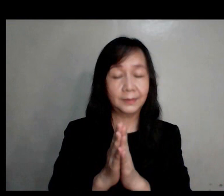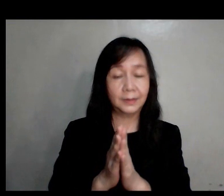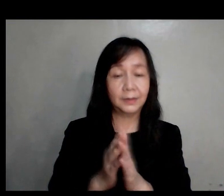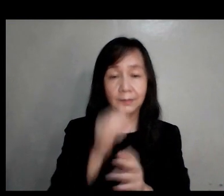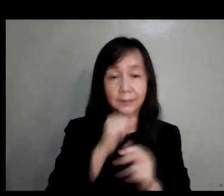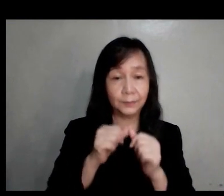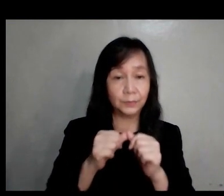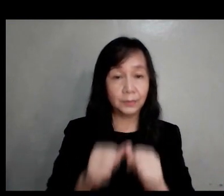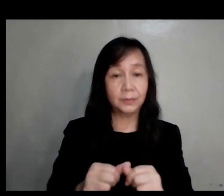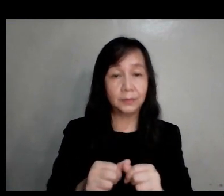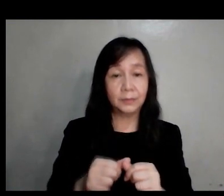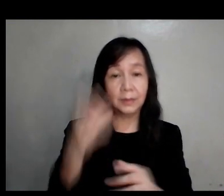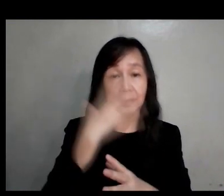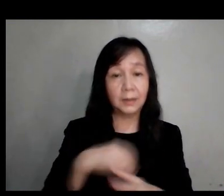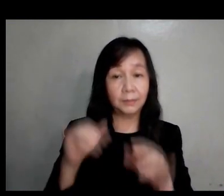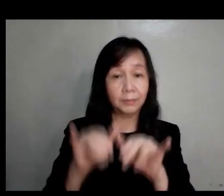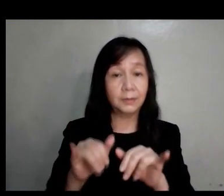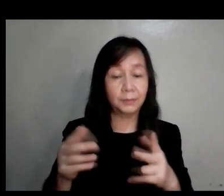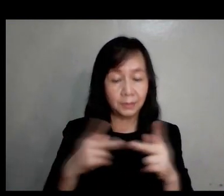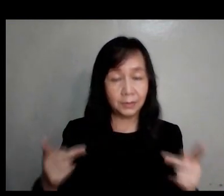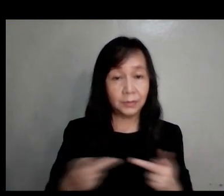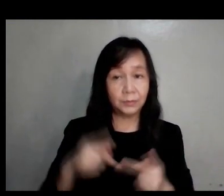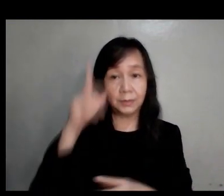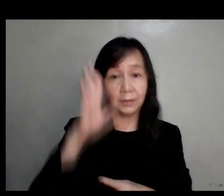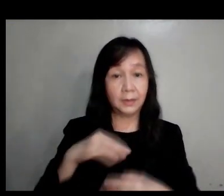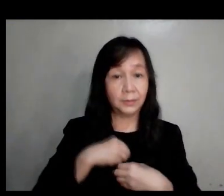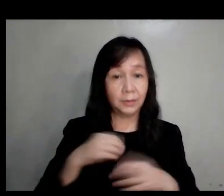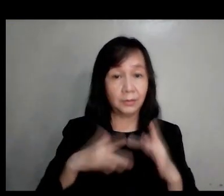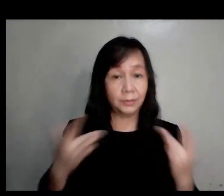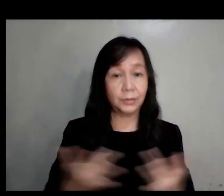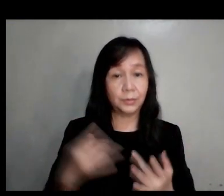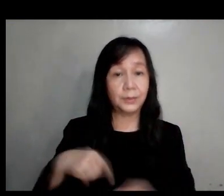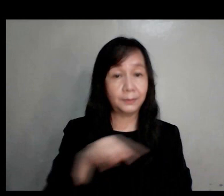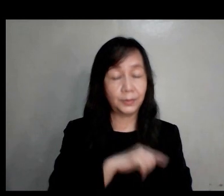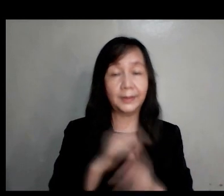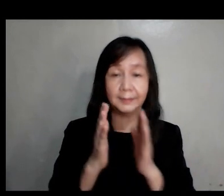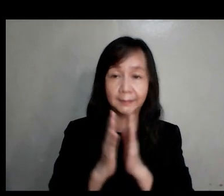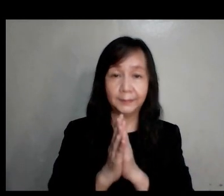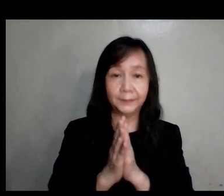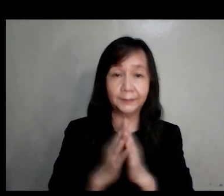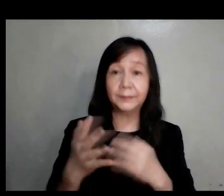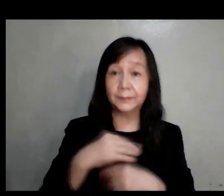we strive to build a lovely dwelling place for God in our hearts. We pray.